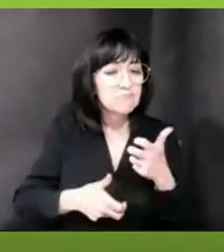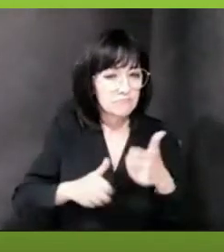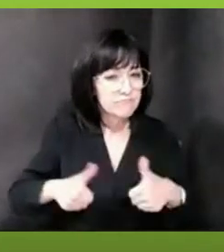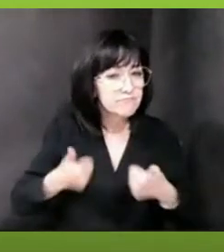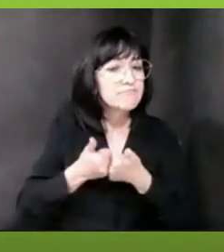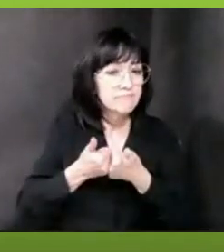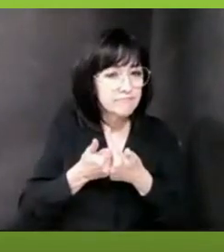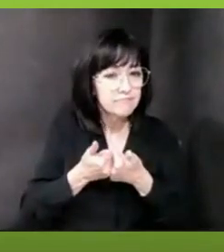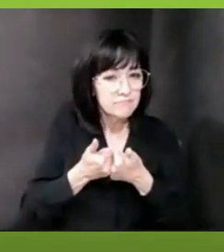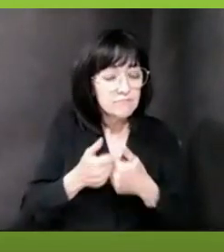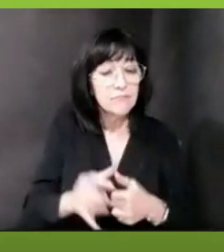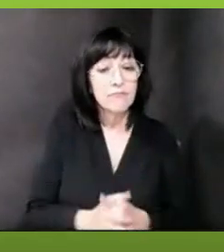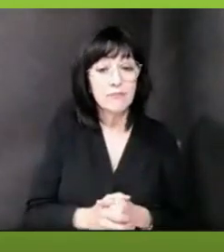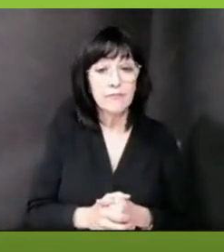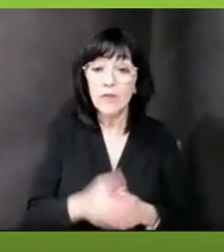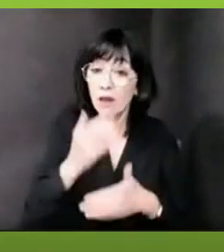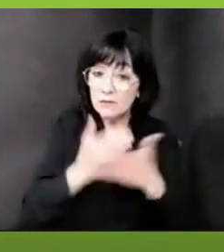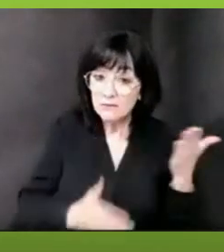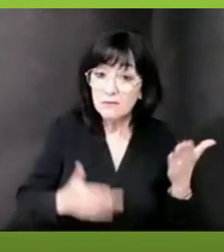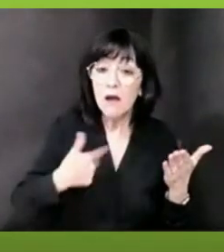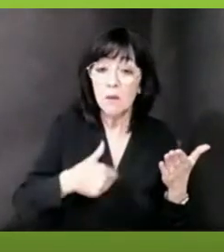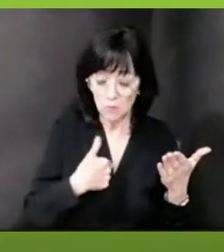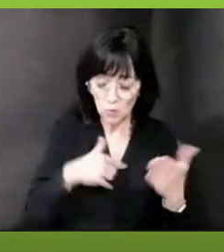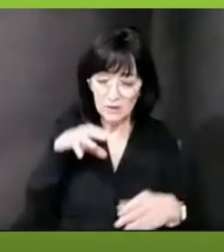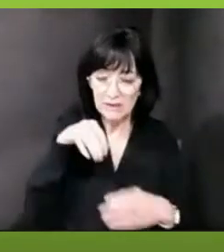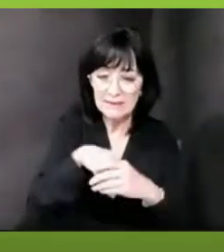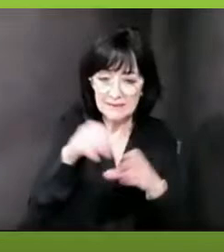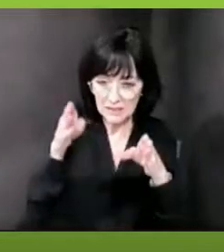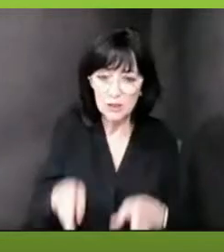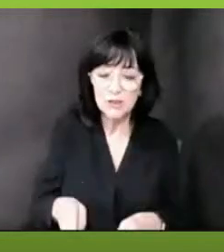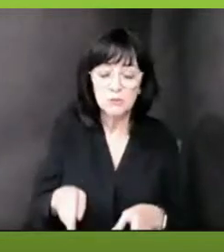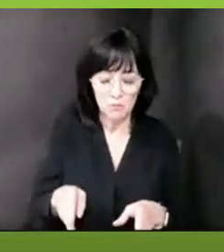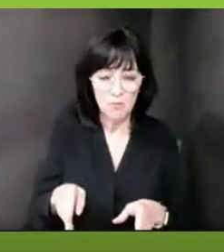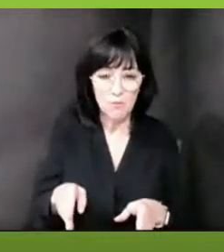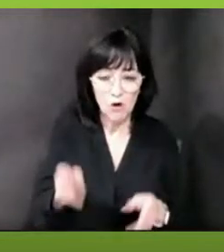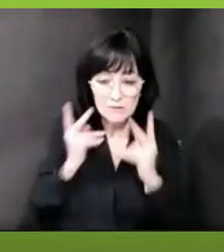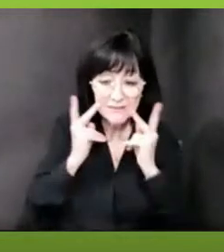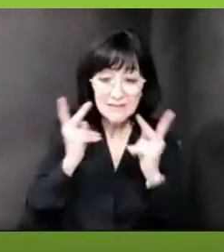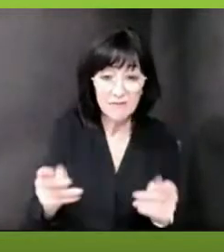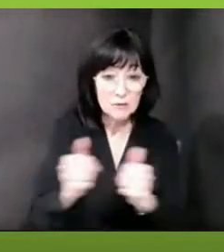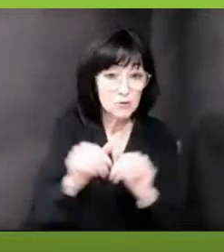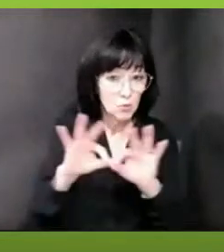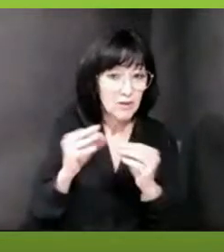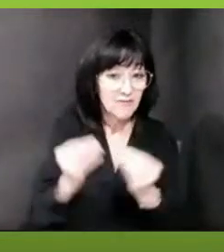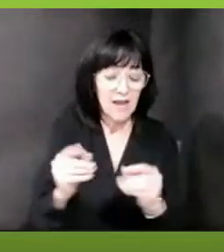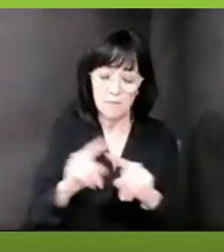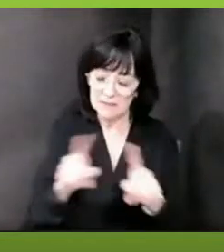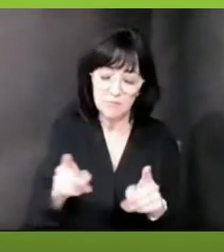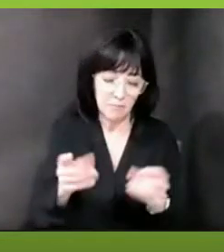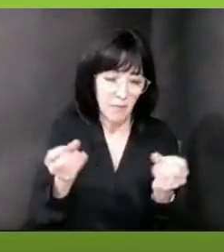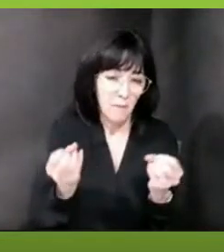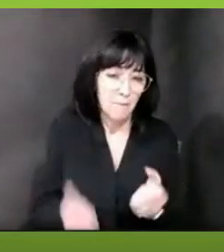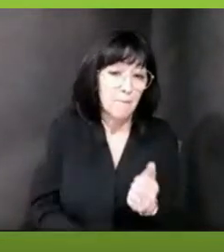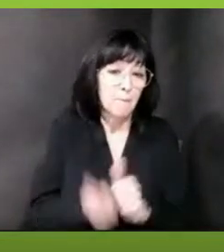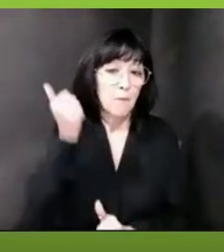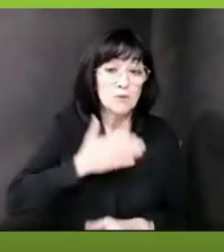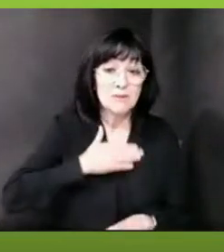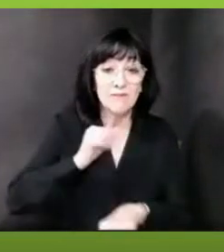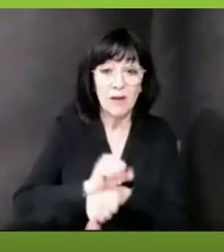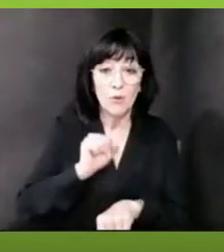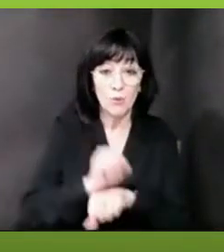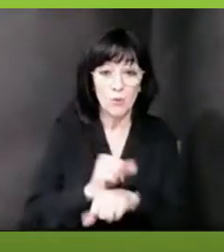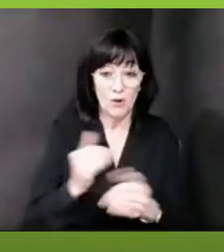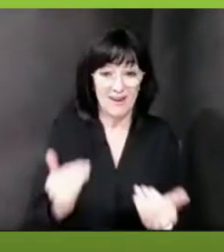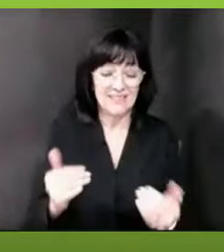in-person visits with families, but a lot of telehealth, just like everyone else. When we do in-person, it can